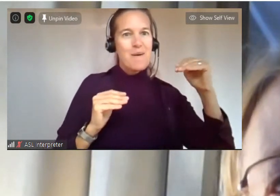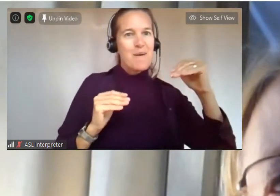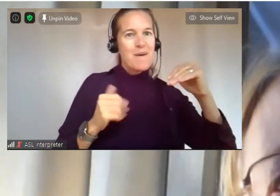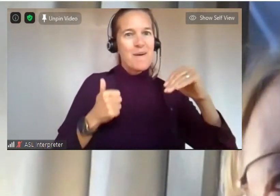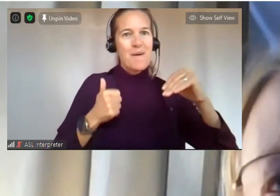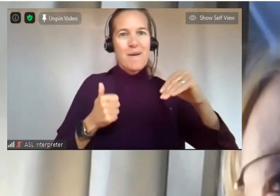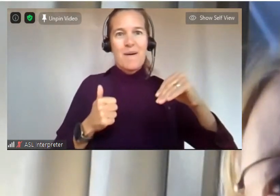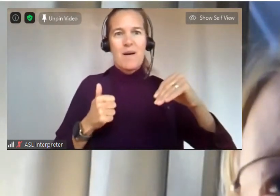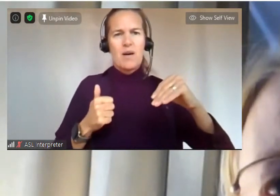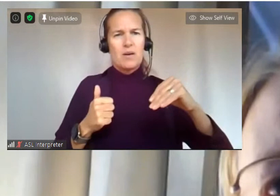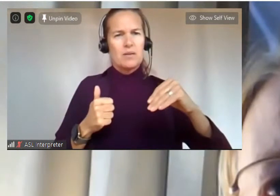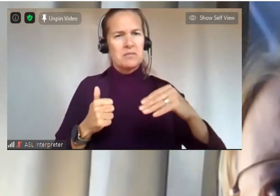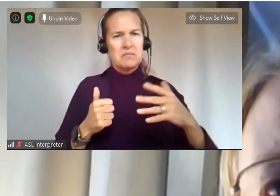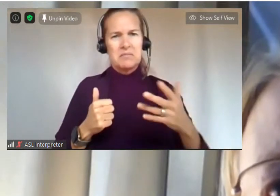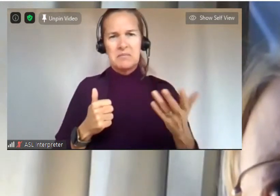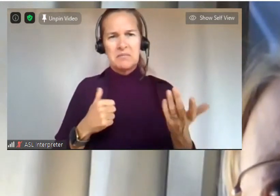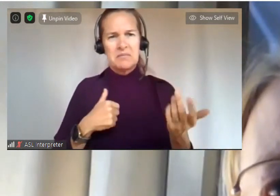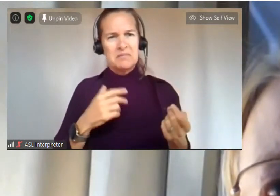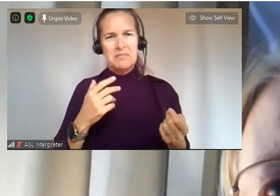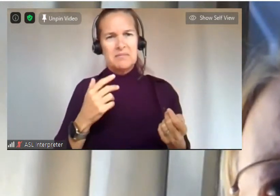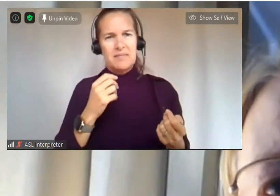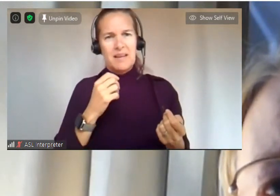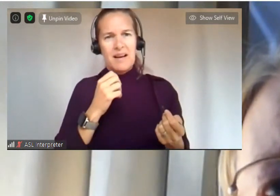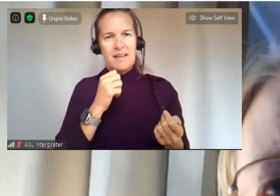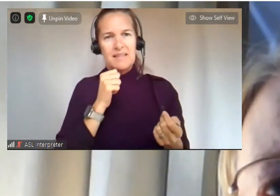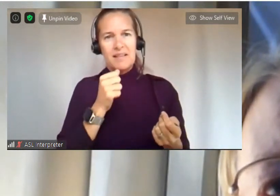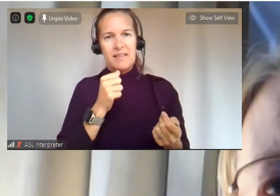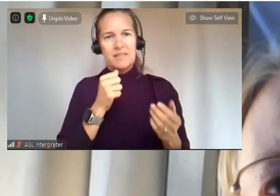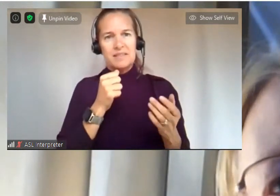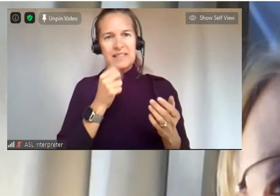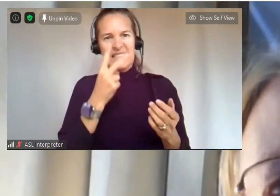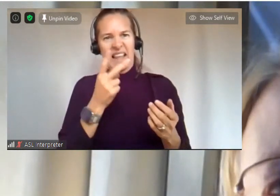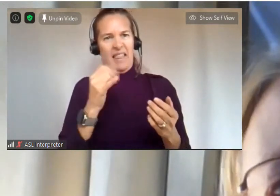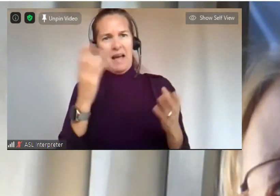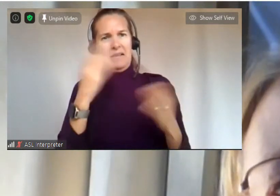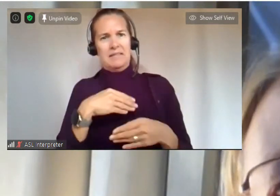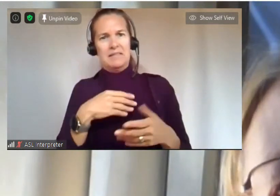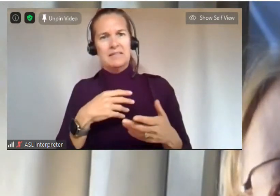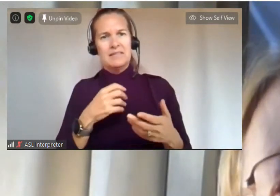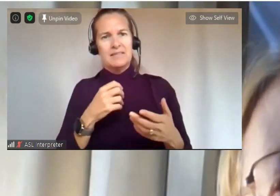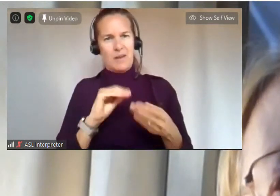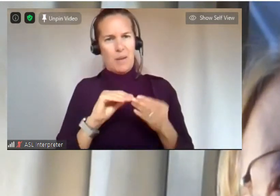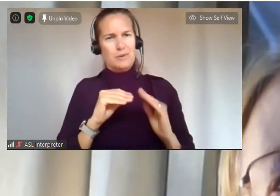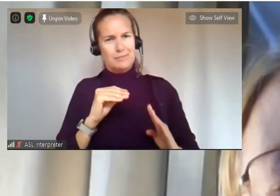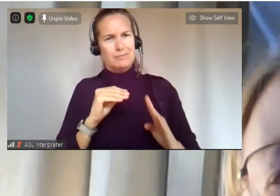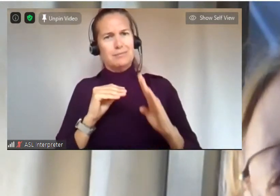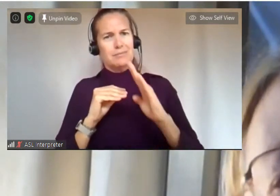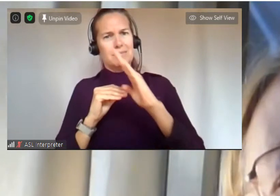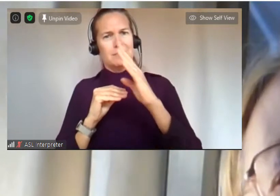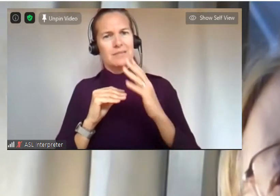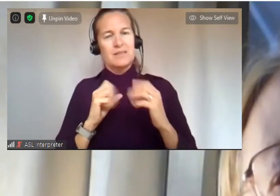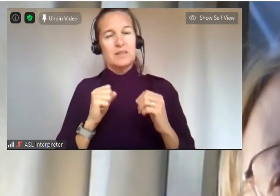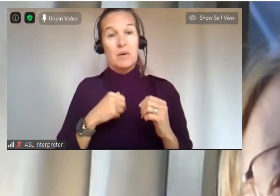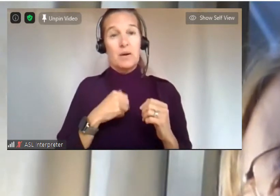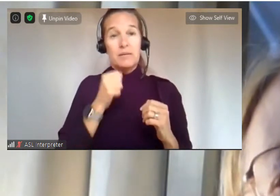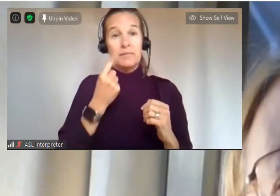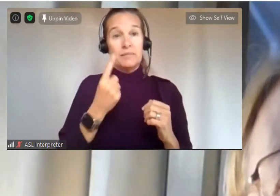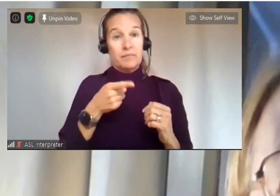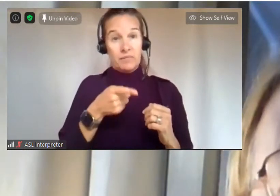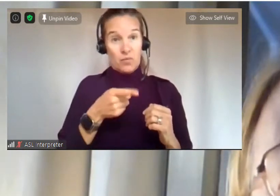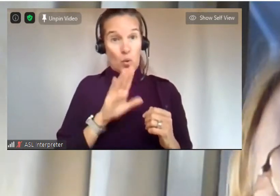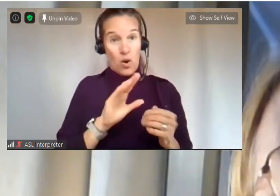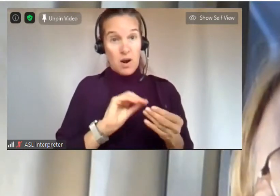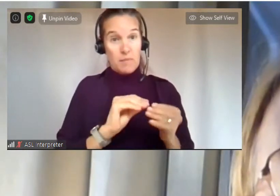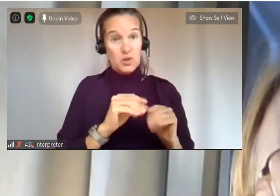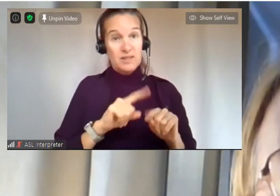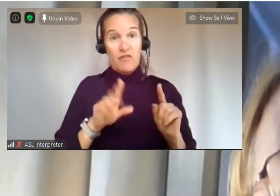down. I have not seen that. So I'm curious Are you looking at different numbers than I